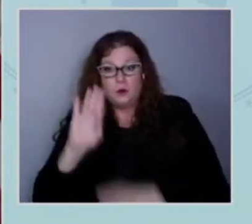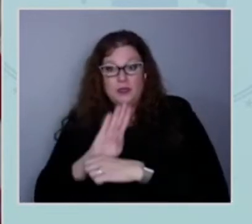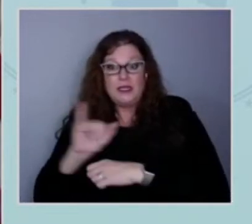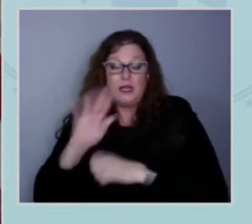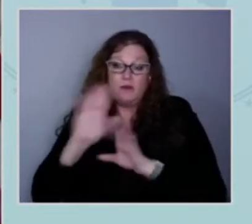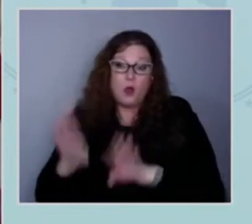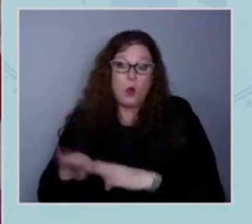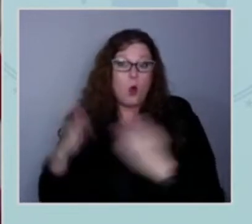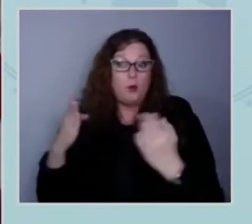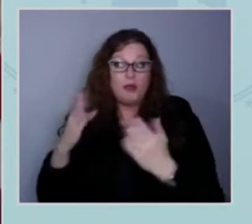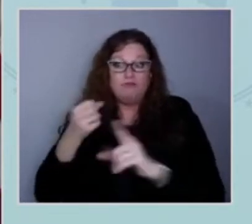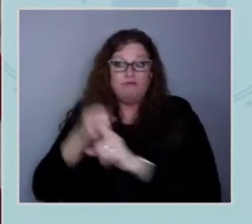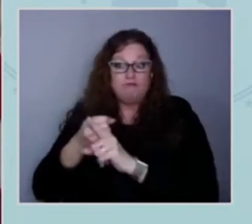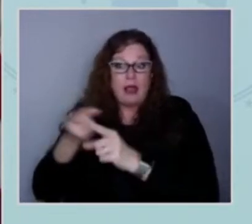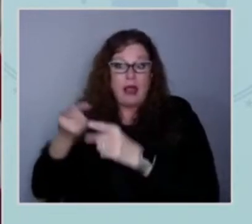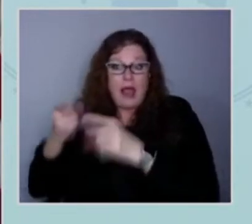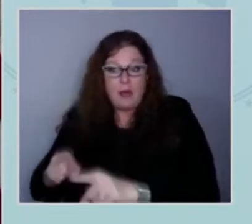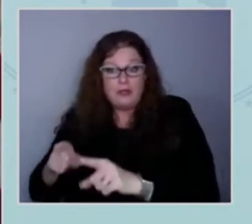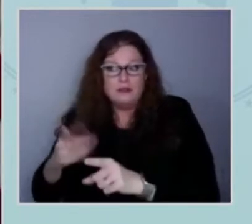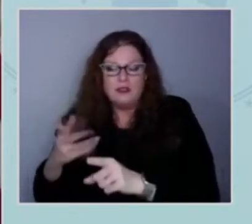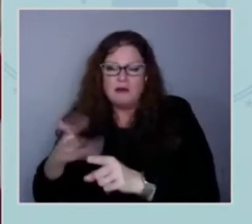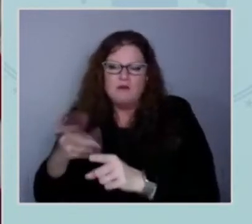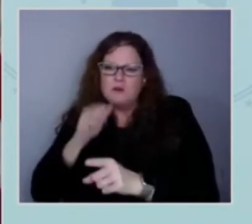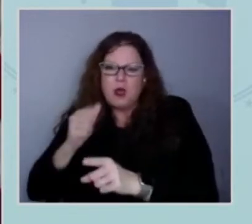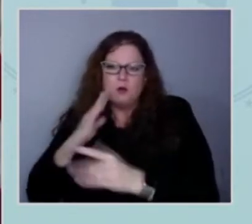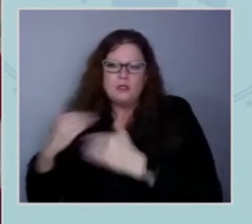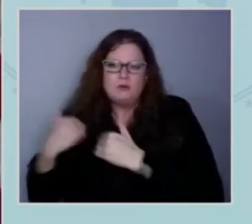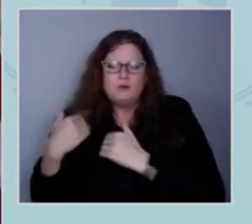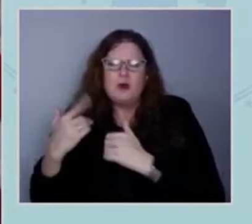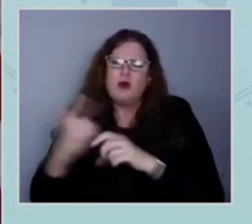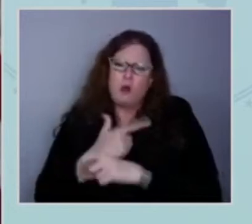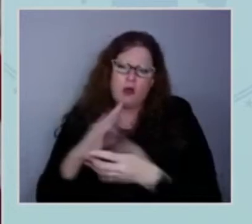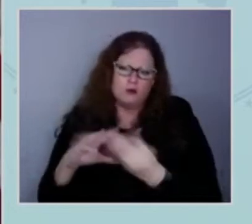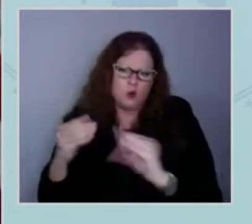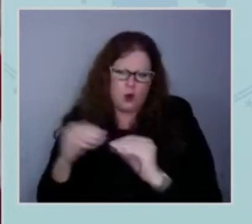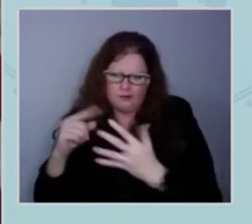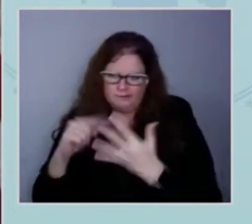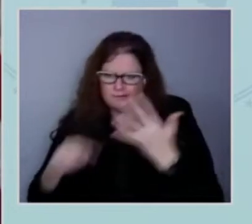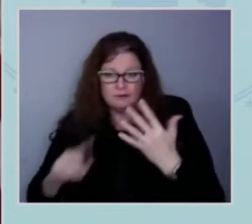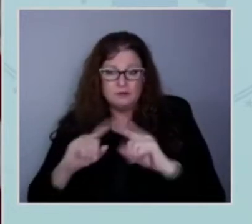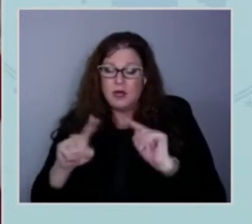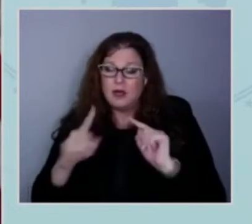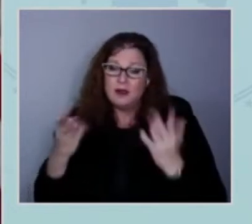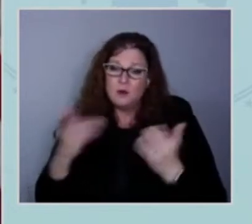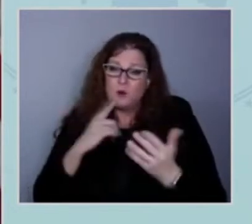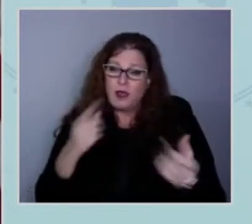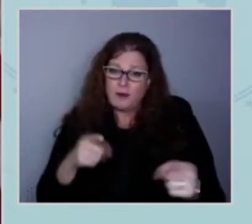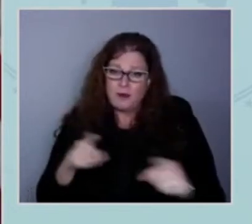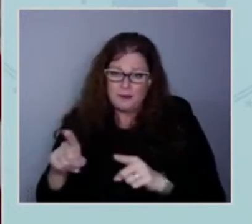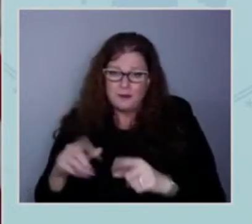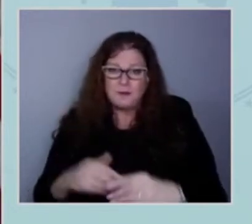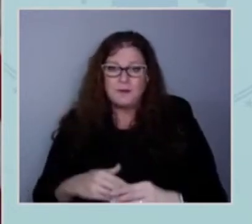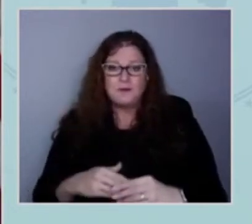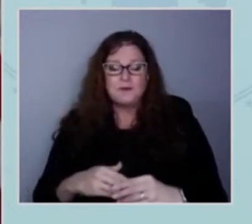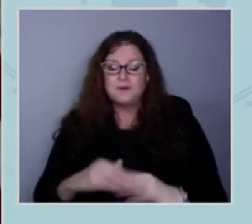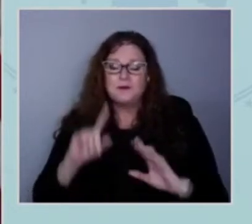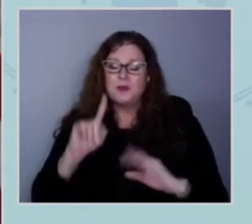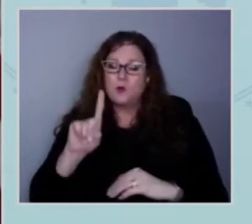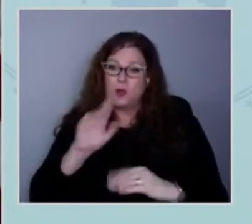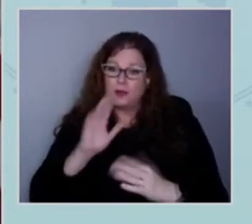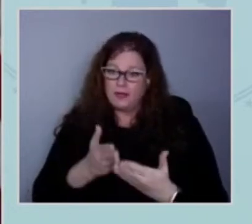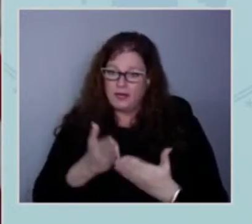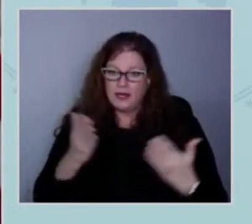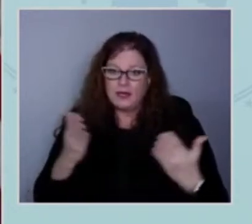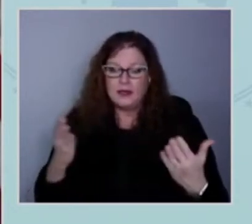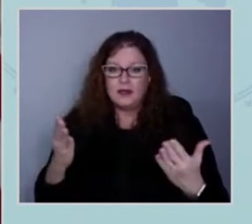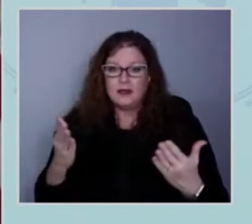Guaranteed there's no liability for businesses if, in fact, they open, anything happens. I mean, anyway, it's a long story, but